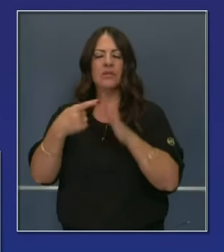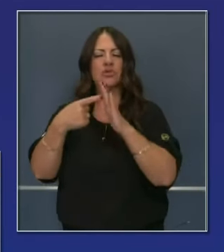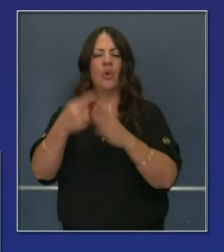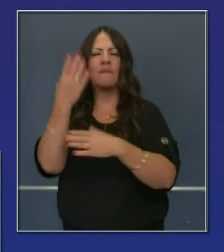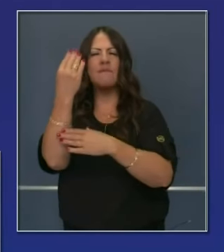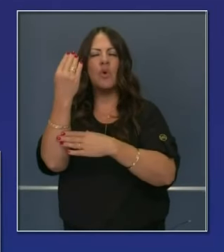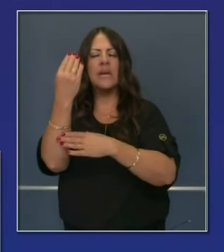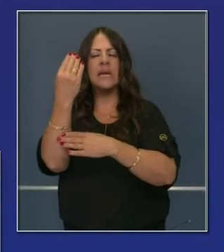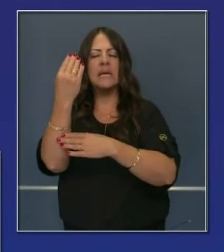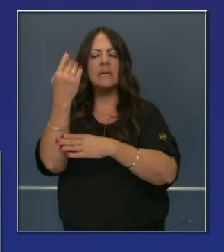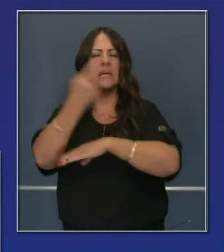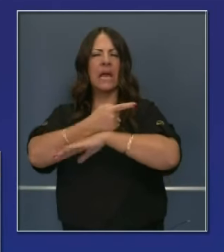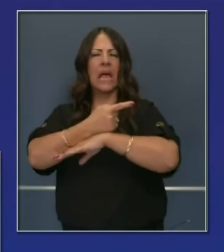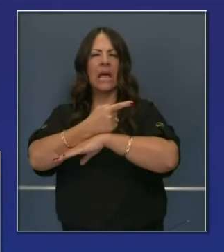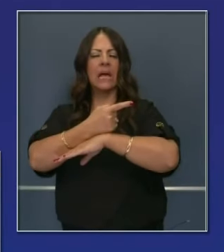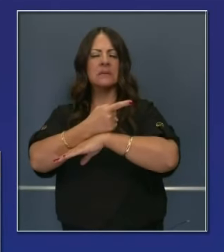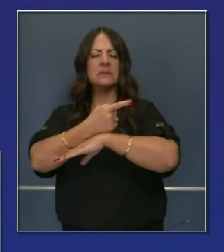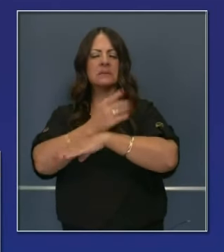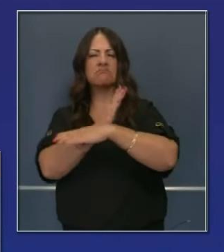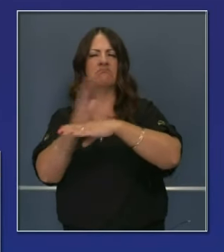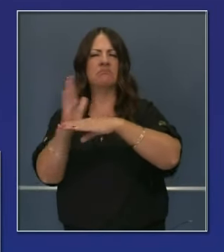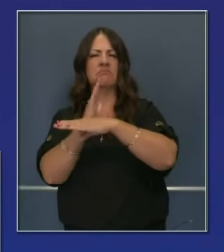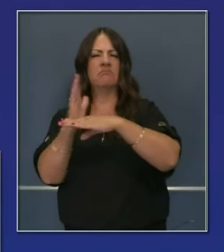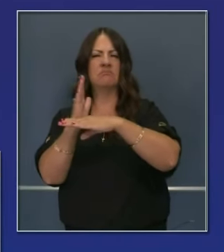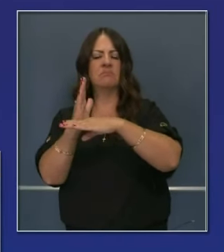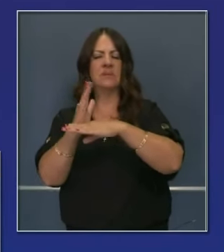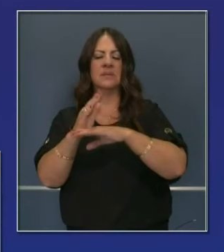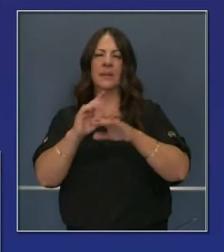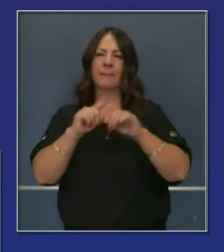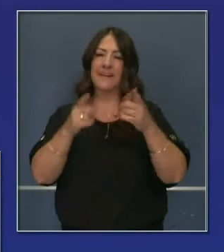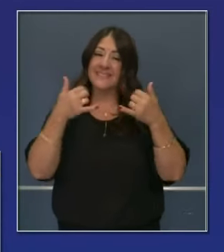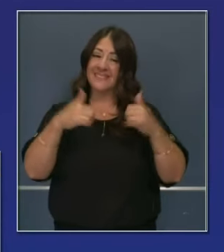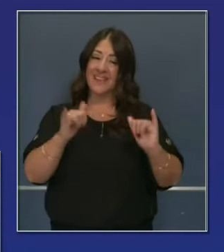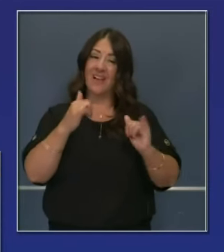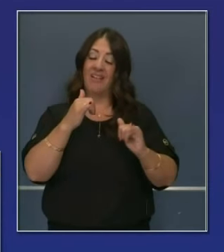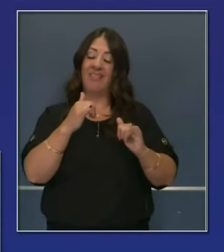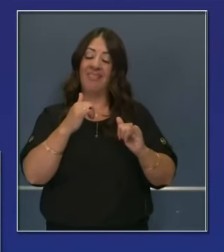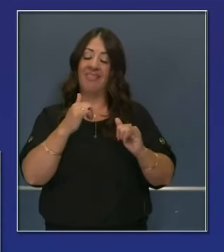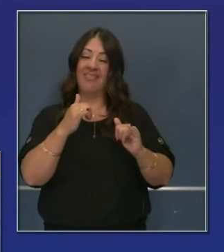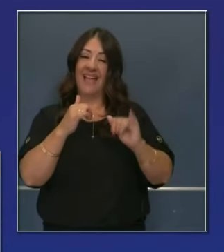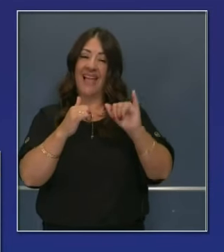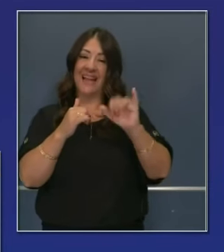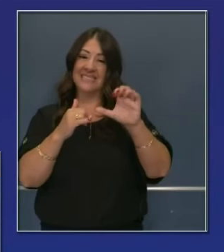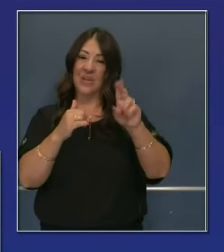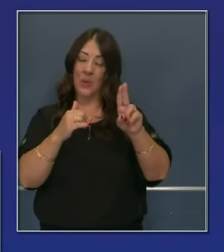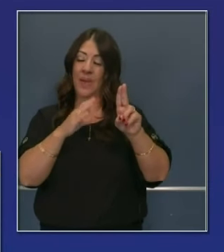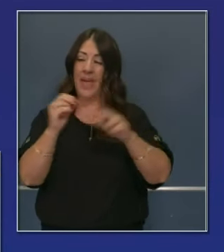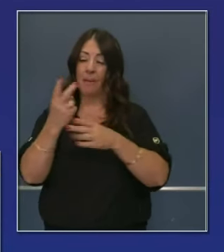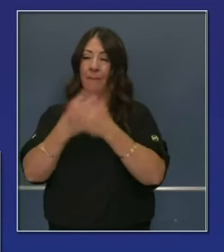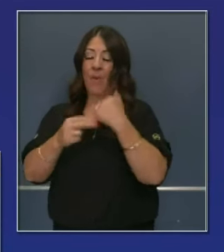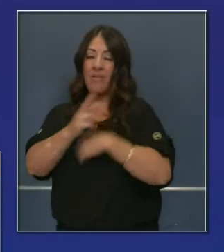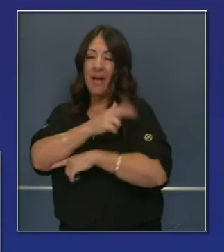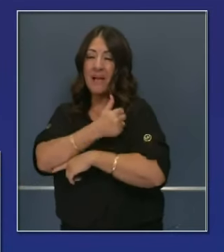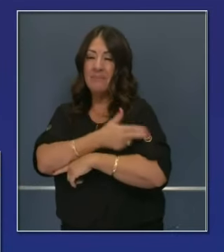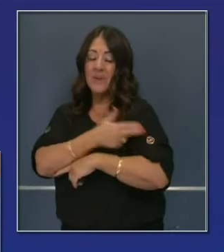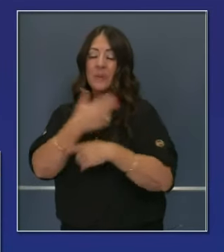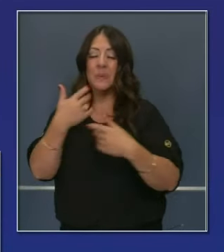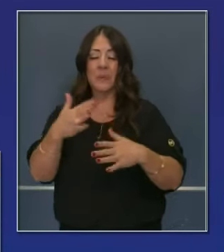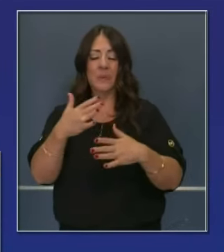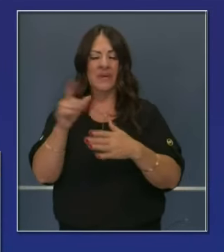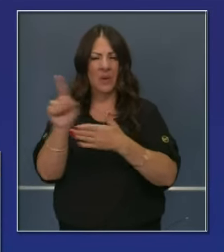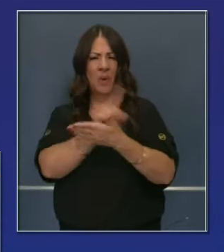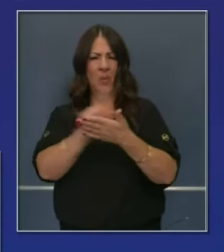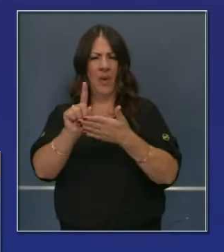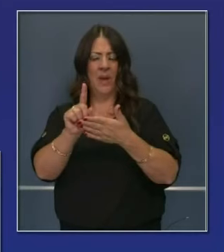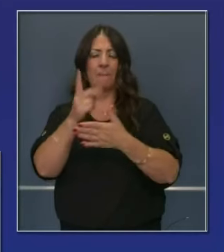an increase is still the case for ICUs and hospitalizations over a 7-day period. Even though we